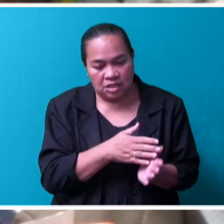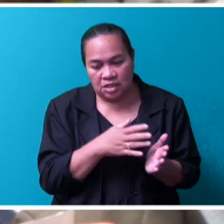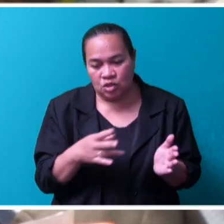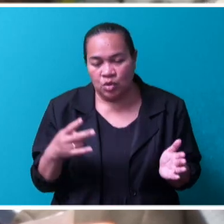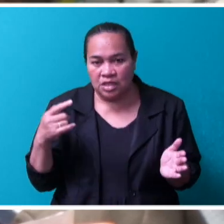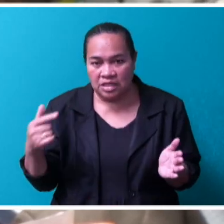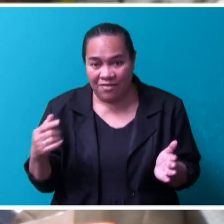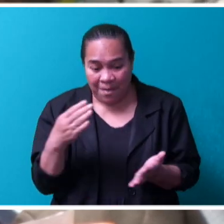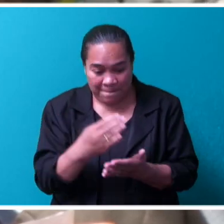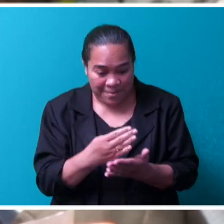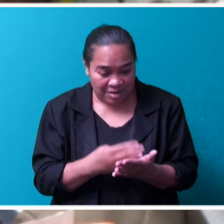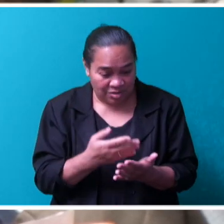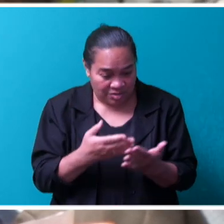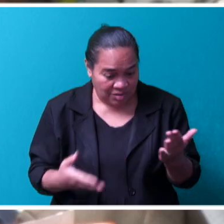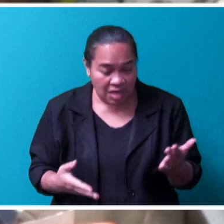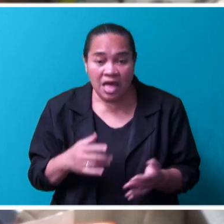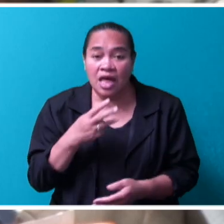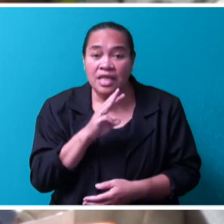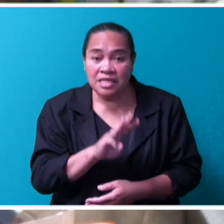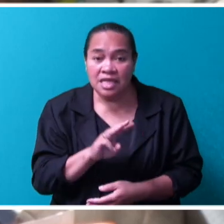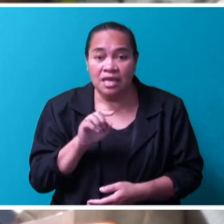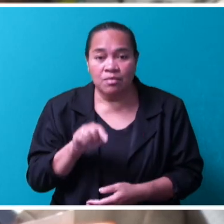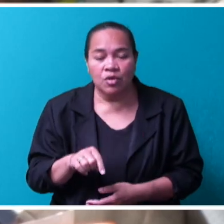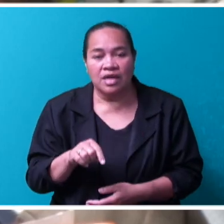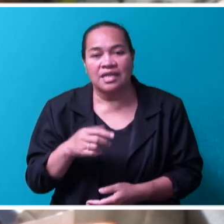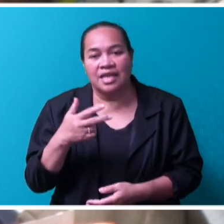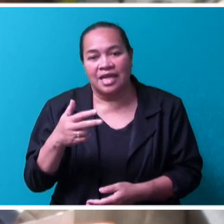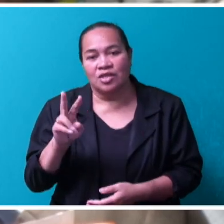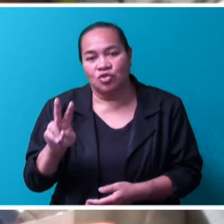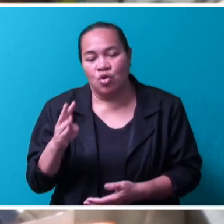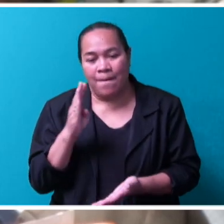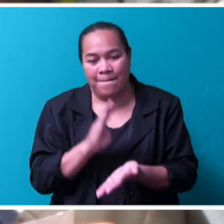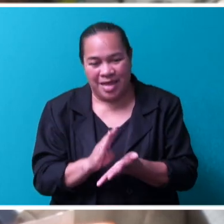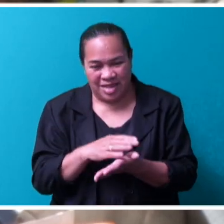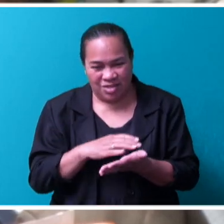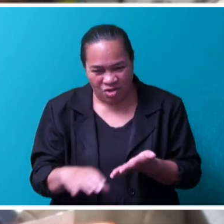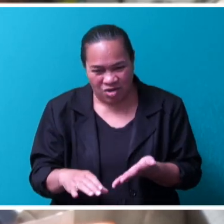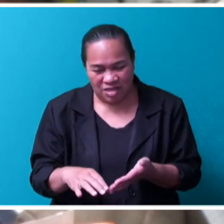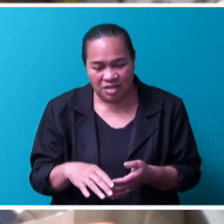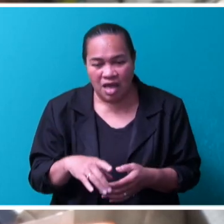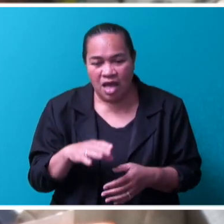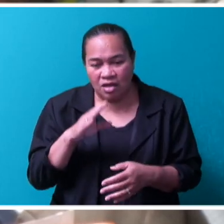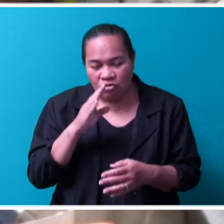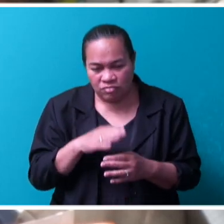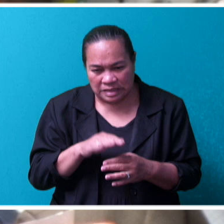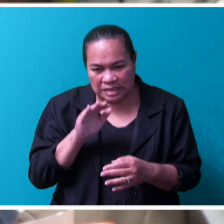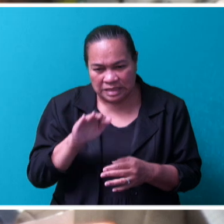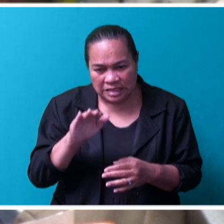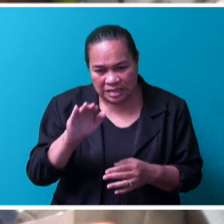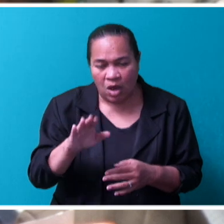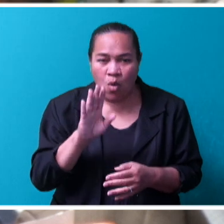2026-2027 budget is $3.82 billion, with a projected deficit of approximately $1